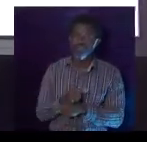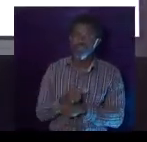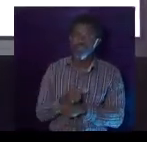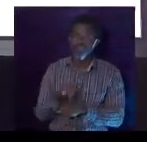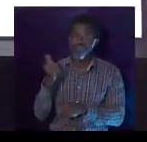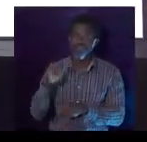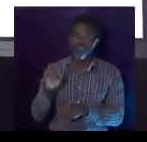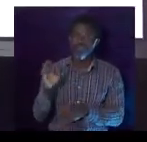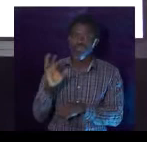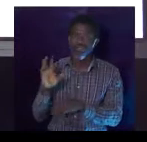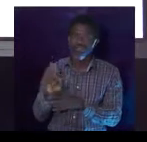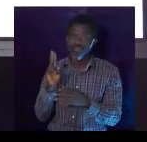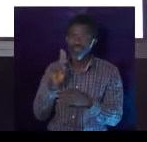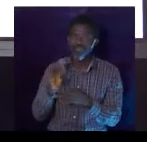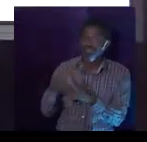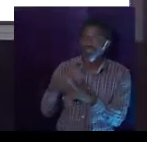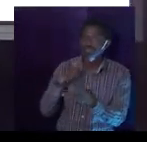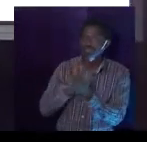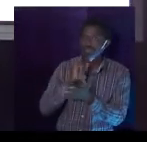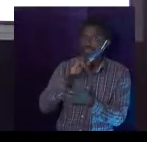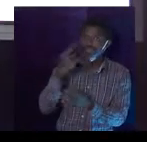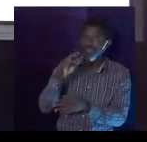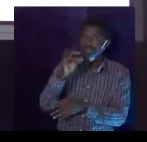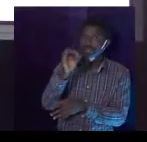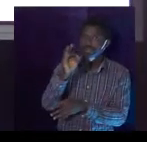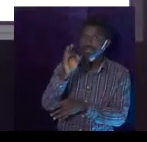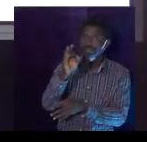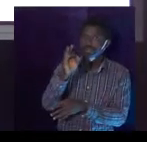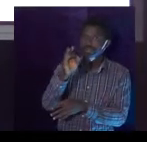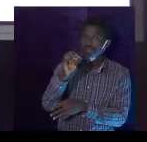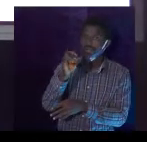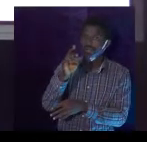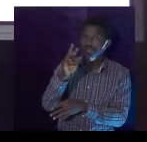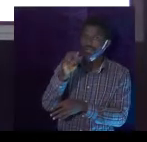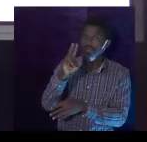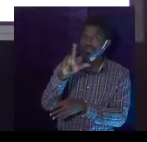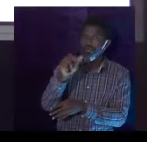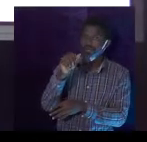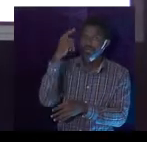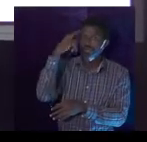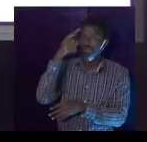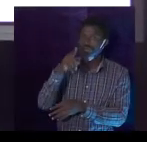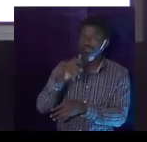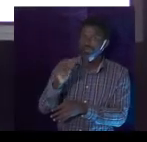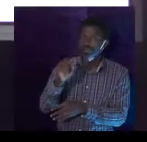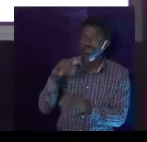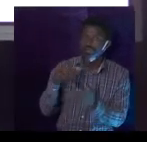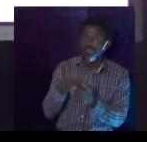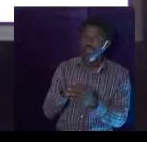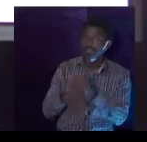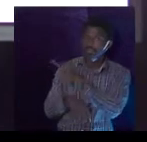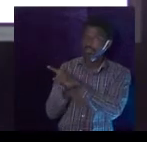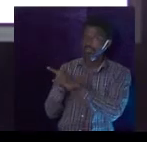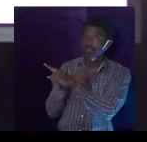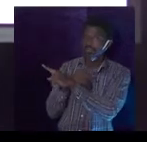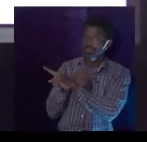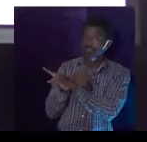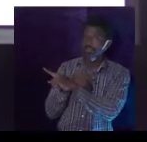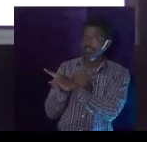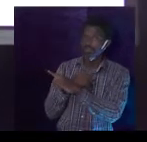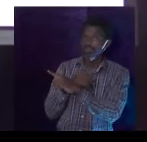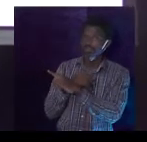going to be doing that very, very soon. That's the formula for you. Take it down. You have 5 seconds. 1 Celsius